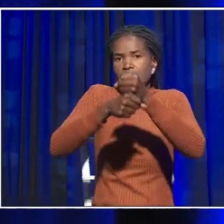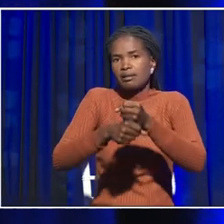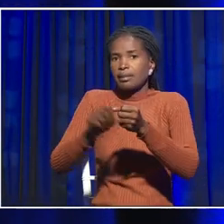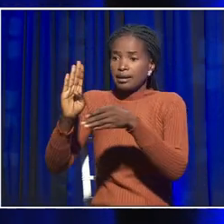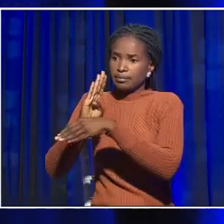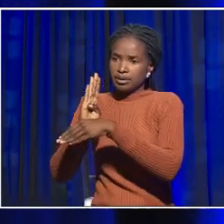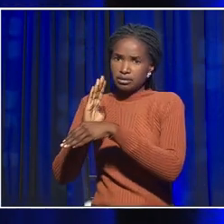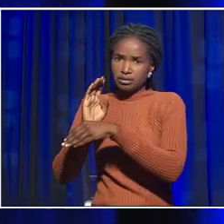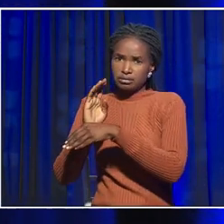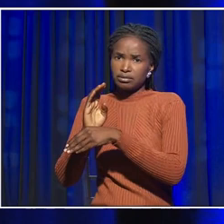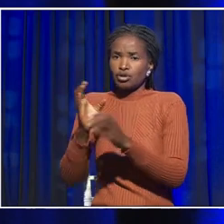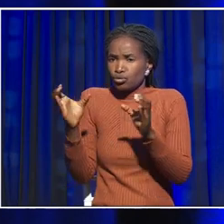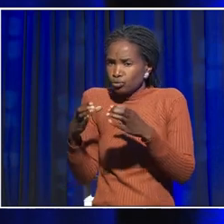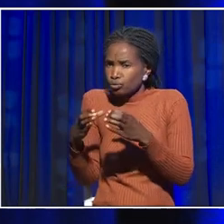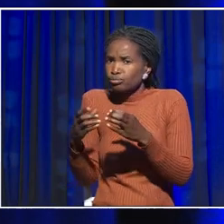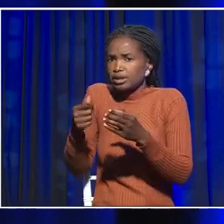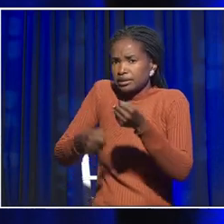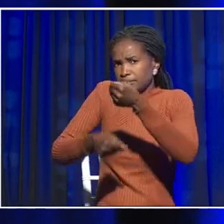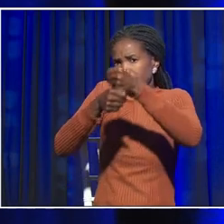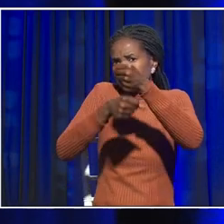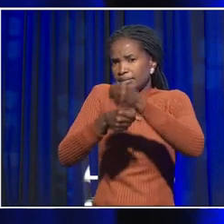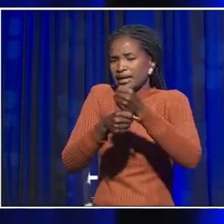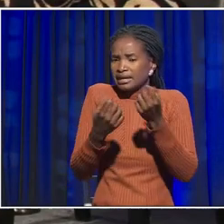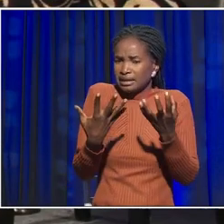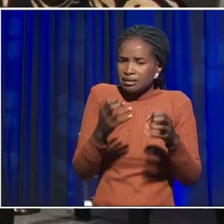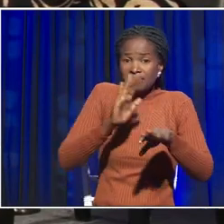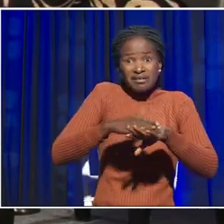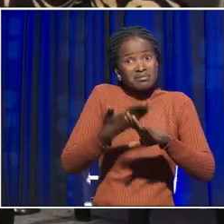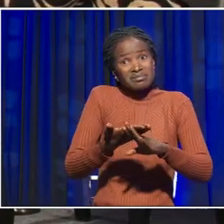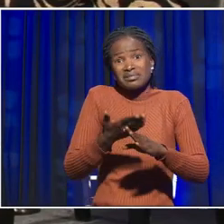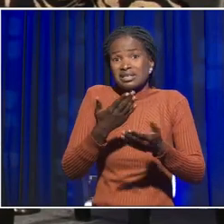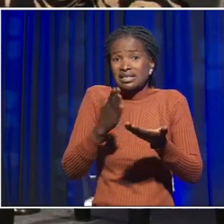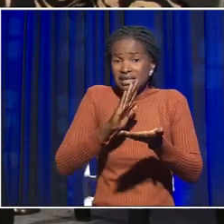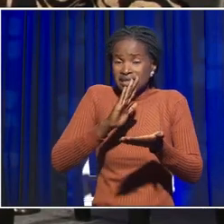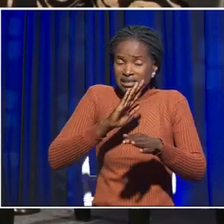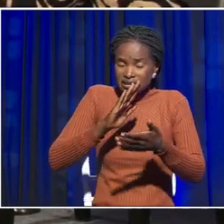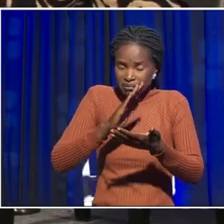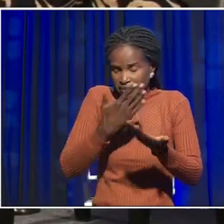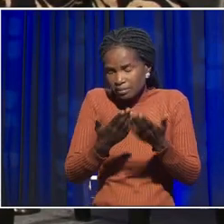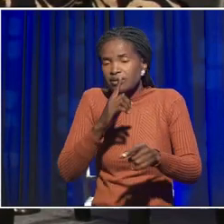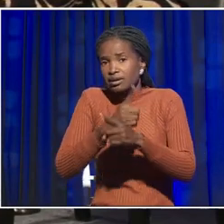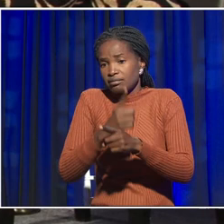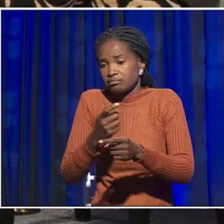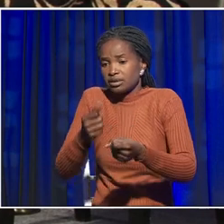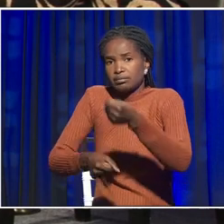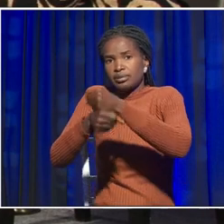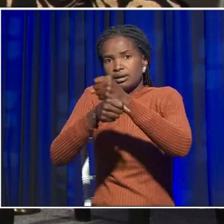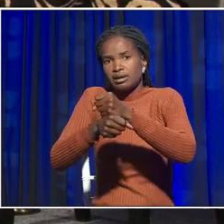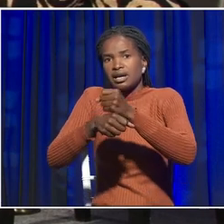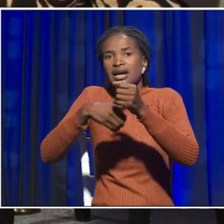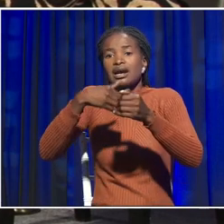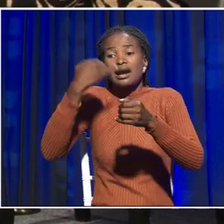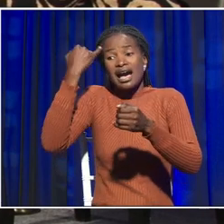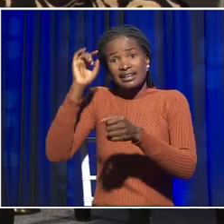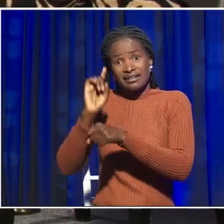company, mm-hmm. a group that actually is in need, sometimes the government, and they become reality, which is a